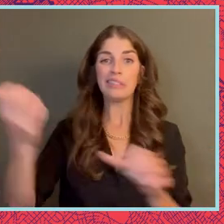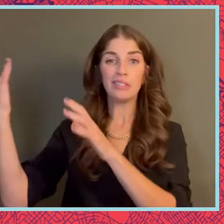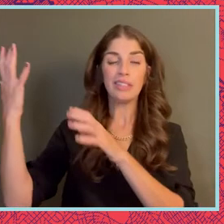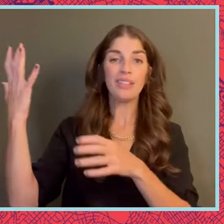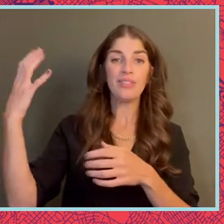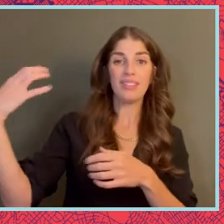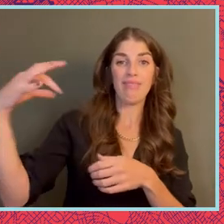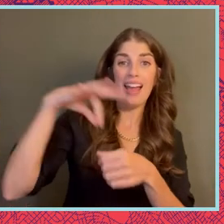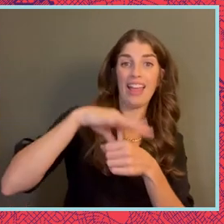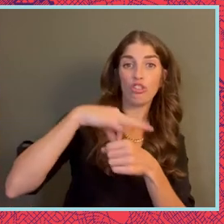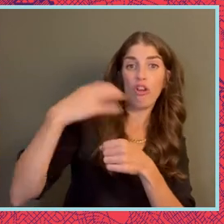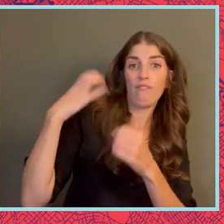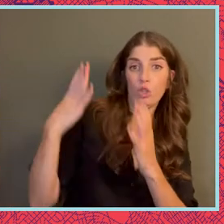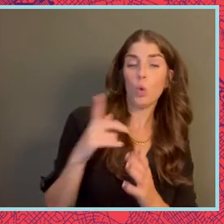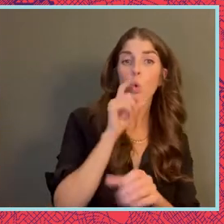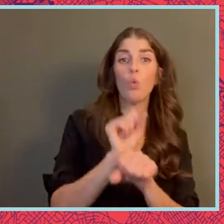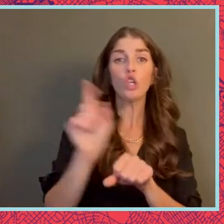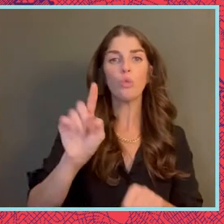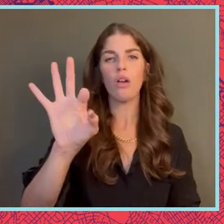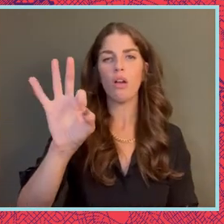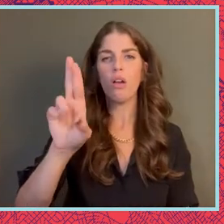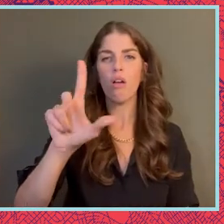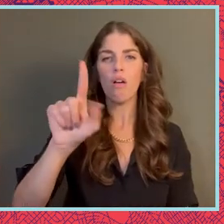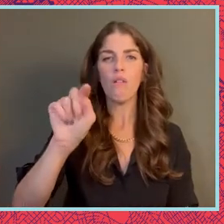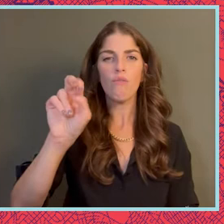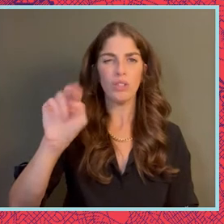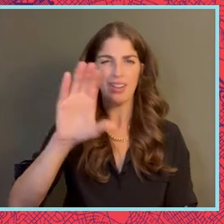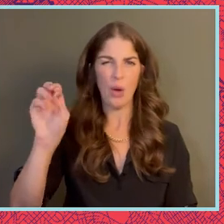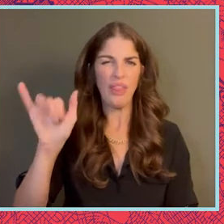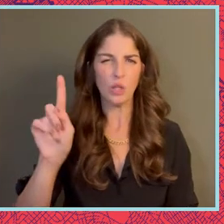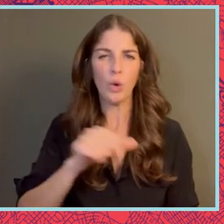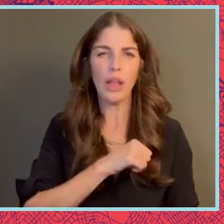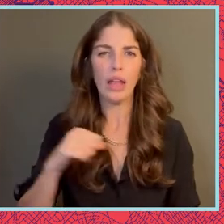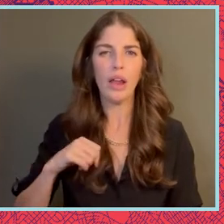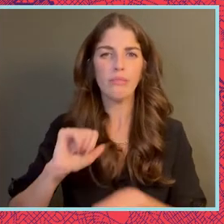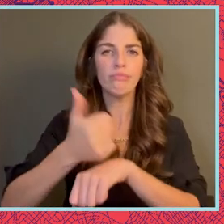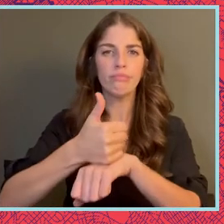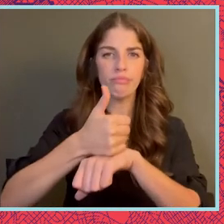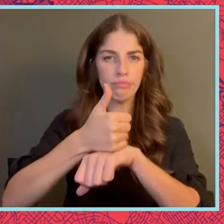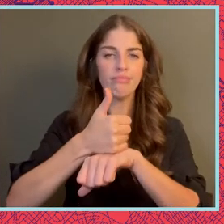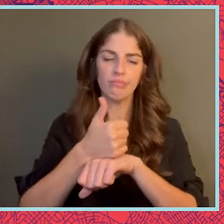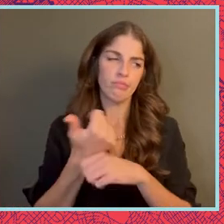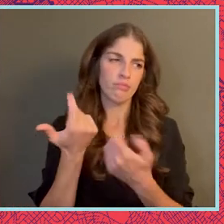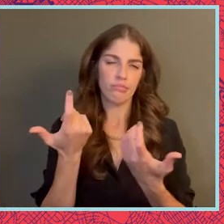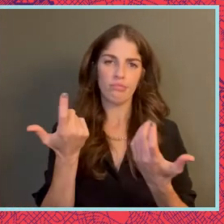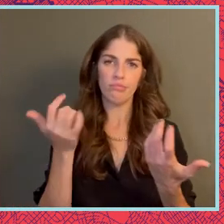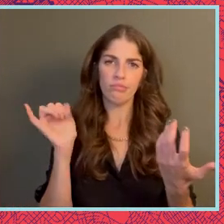the election official that works in Fulton County, which is where the city of Atlanta is, which again is